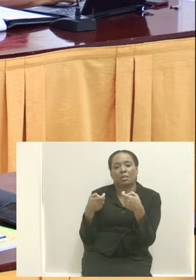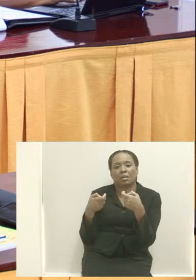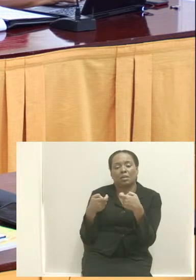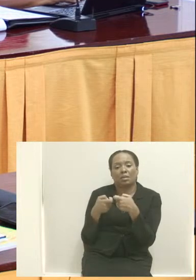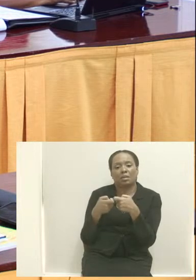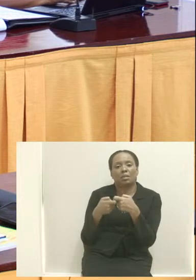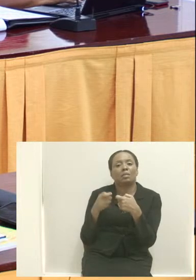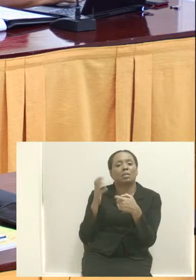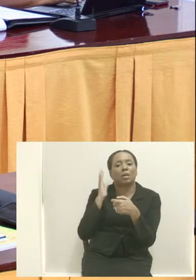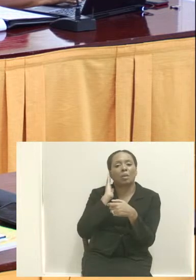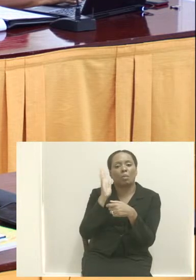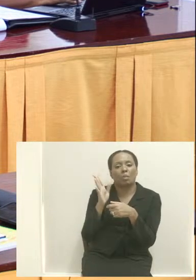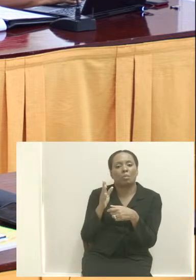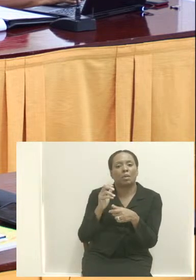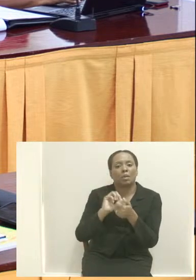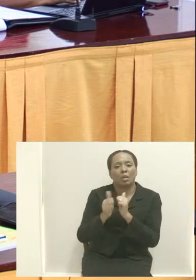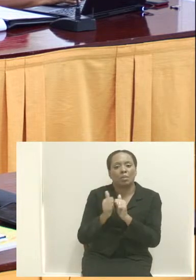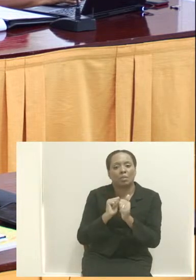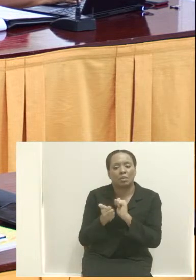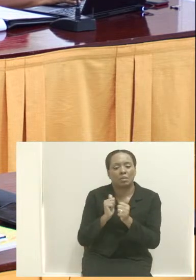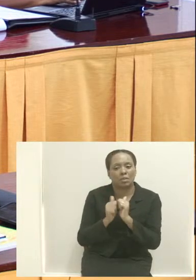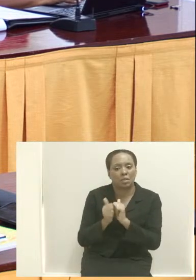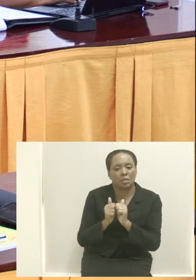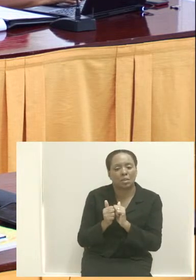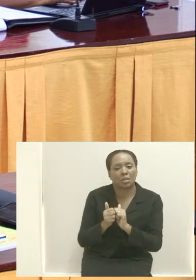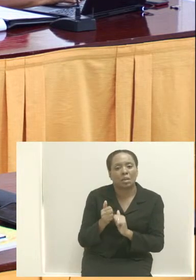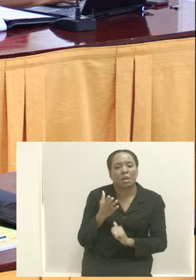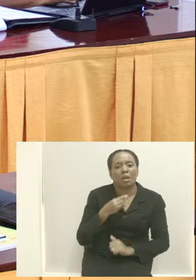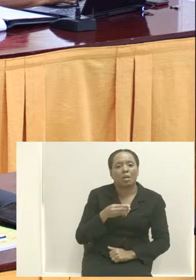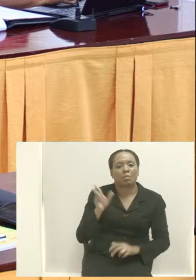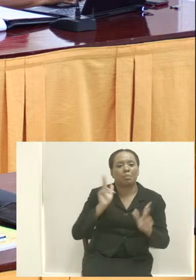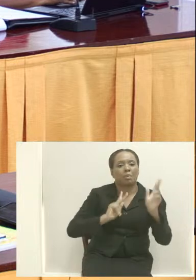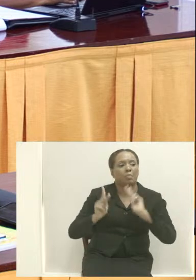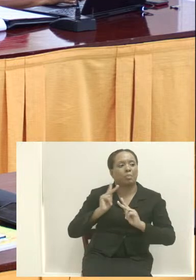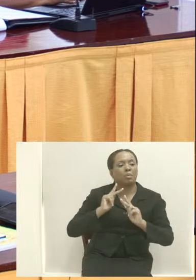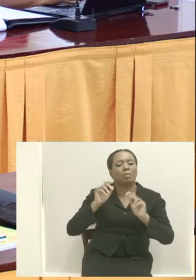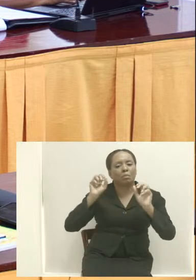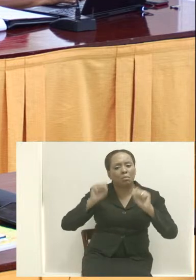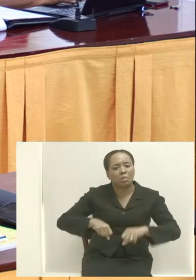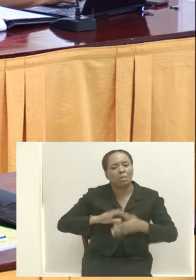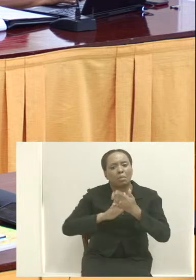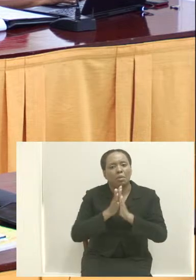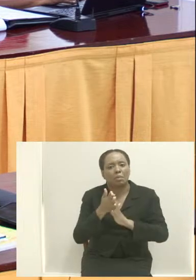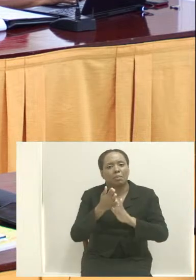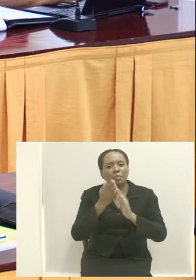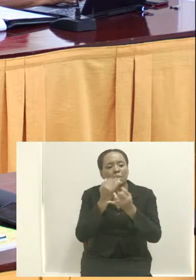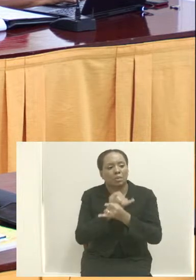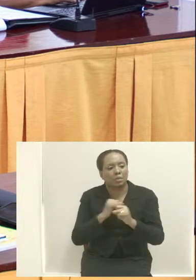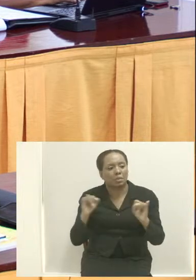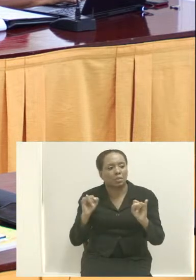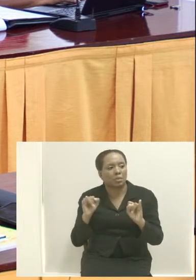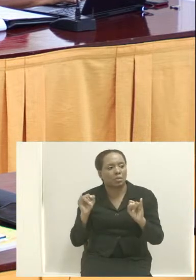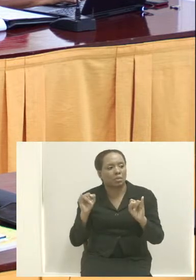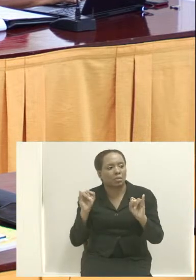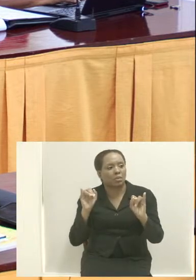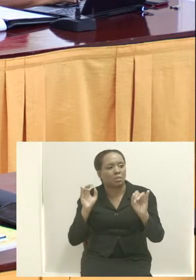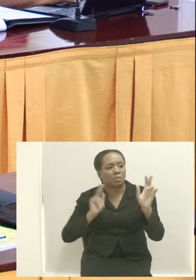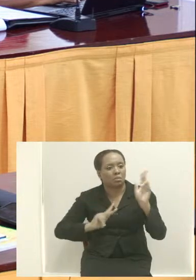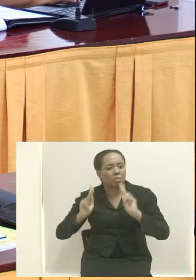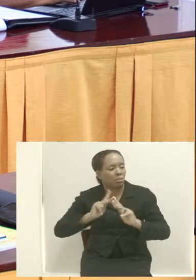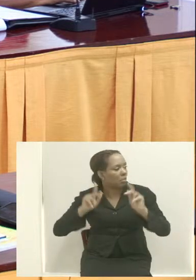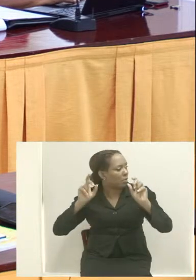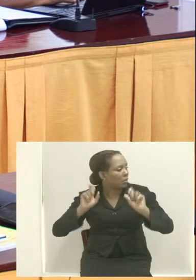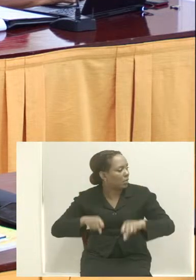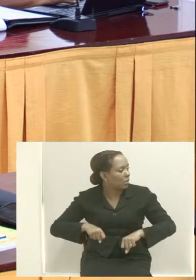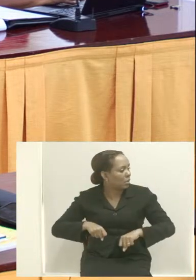and everybody in the country is entitled to participate in this space. But there has to be, there are a number of things